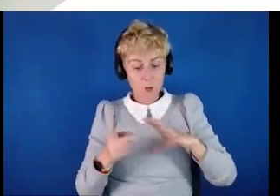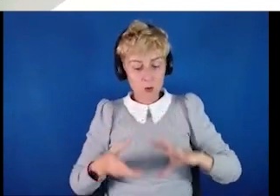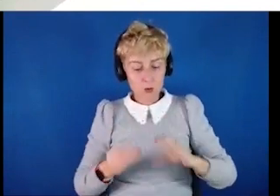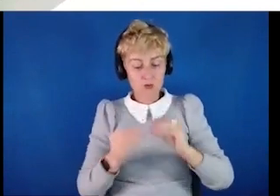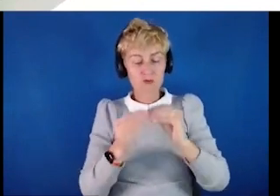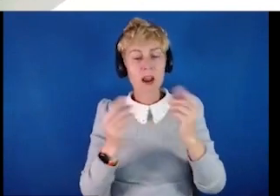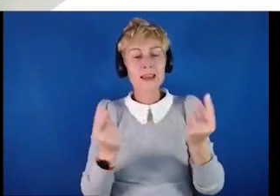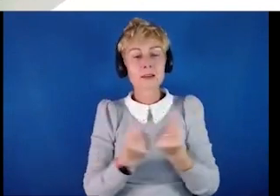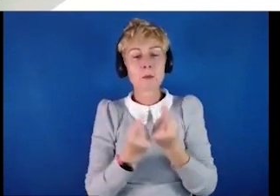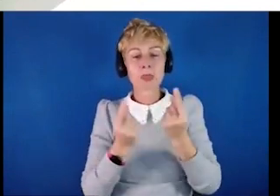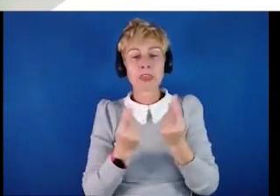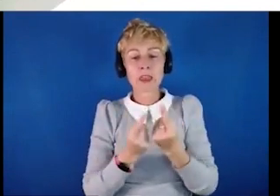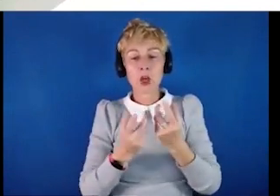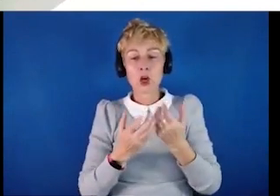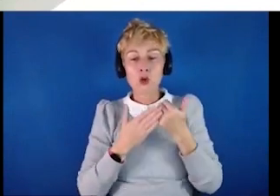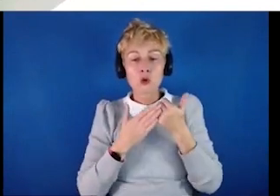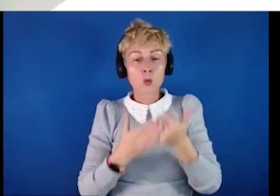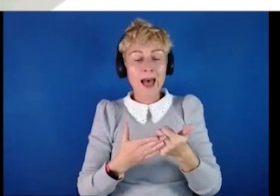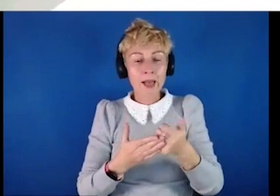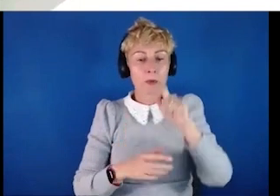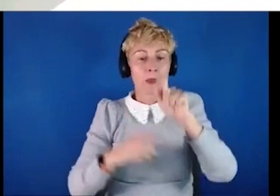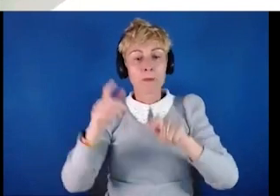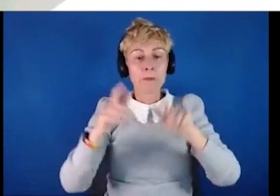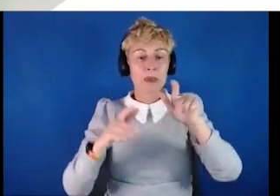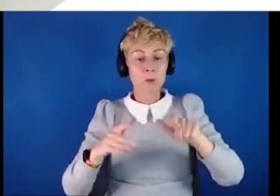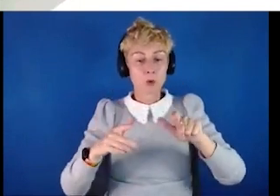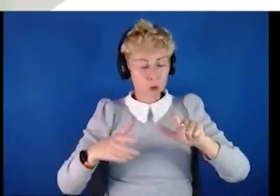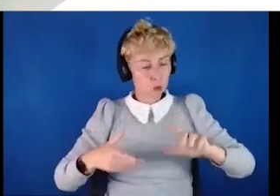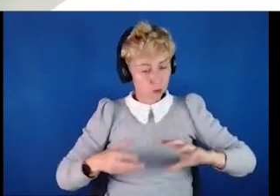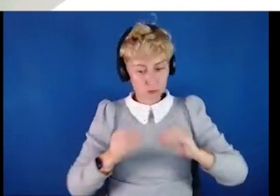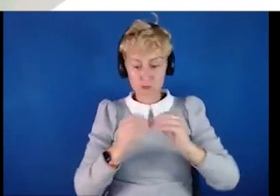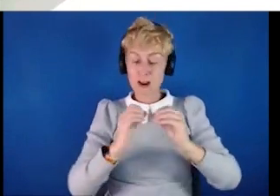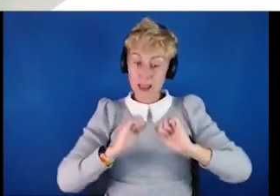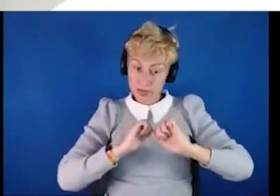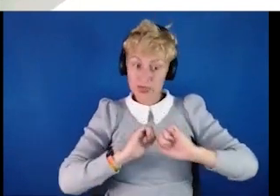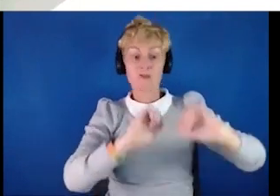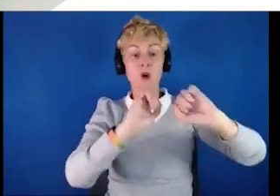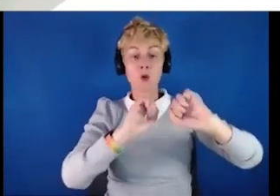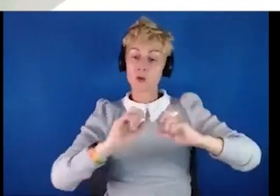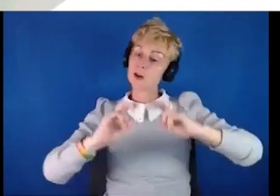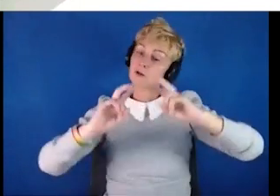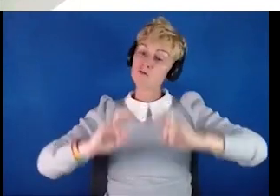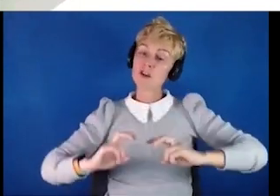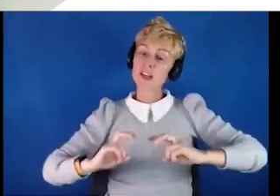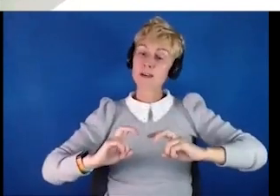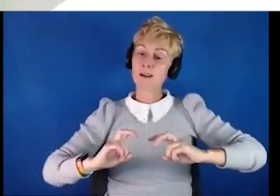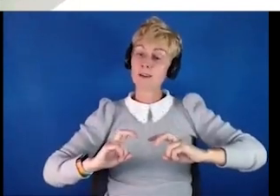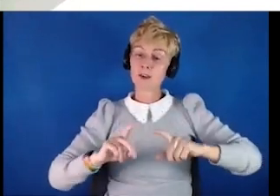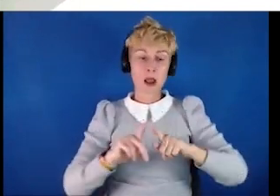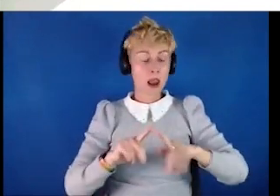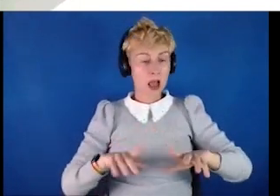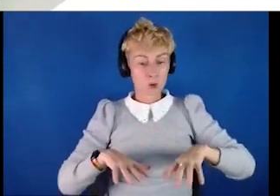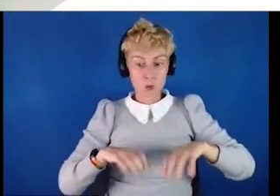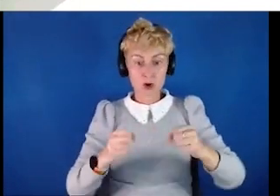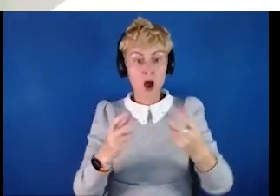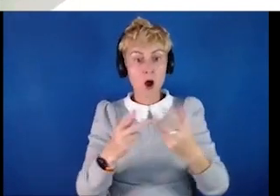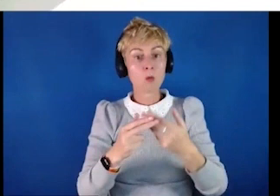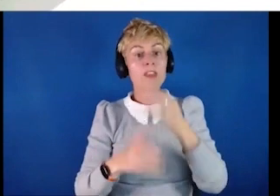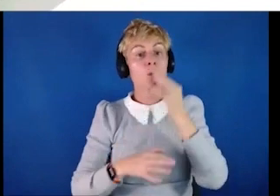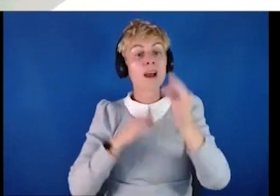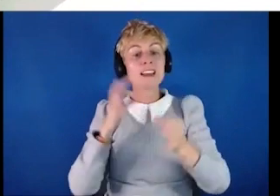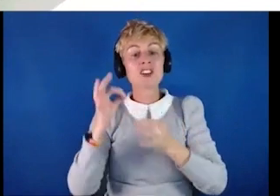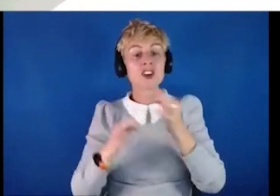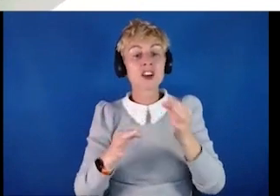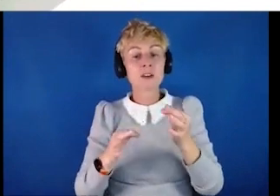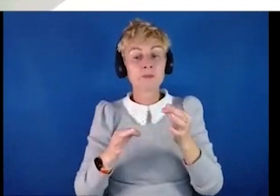can help people to produce their own research by pursuing questions and problems that are important to